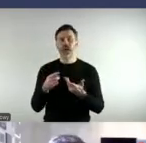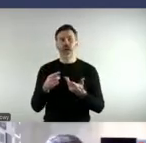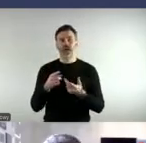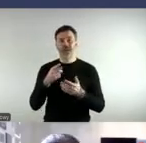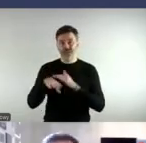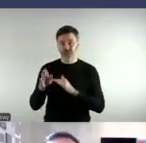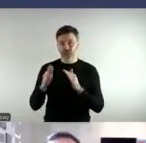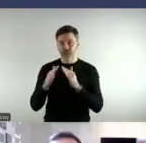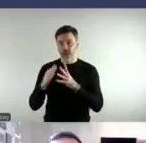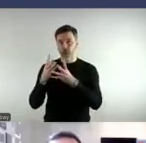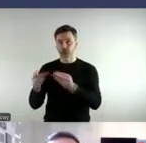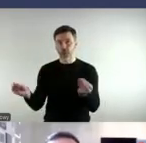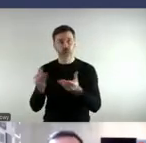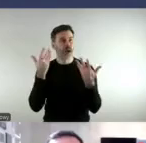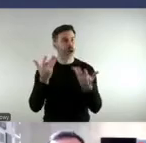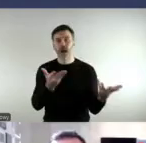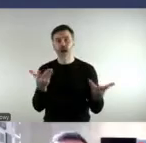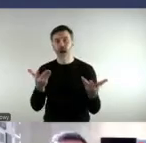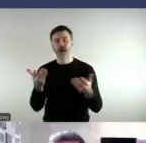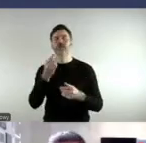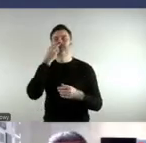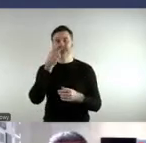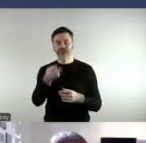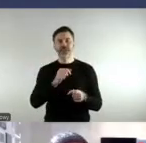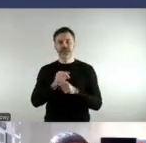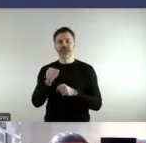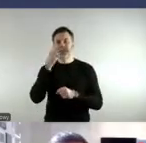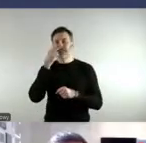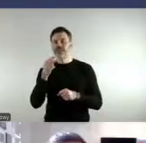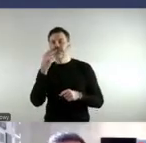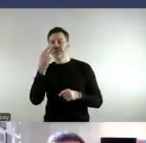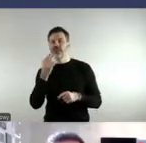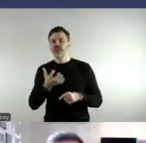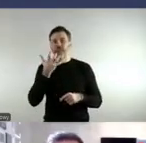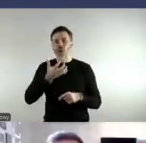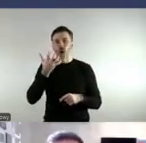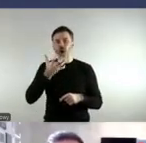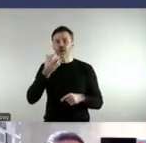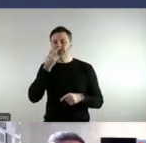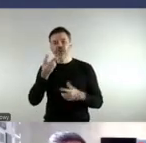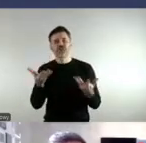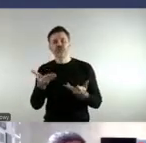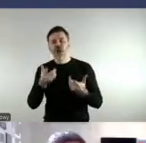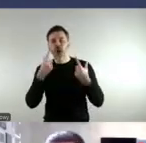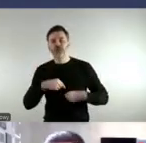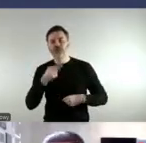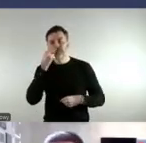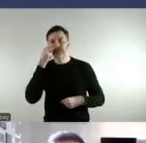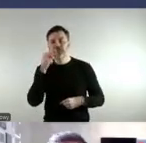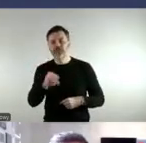are lost. Here we only have a thermovision photo to see how it